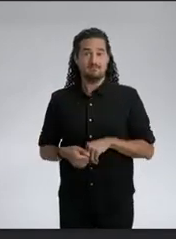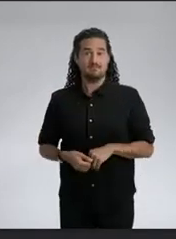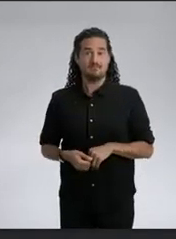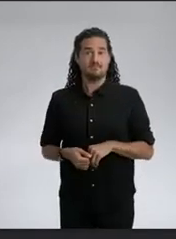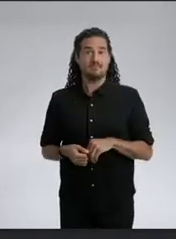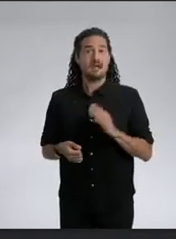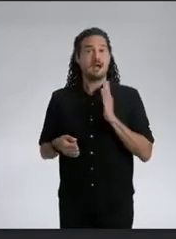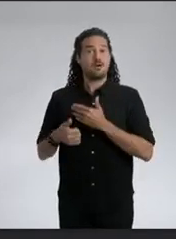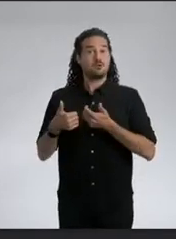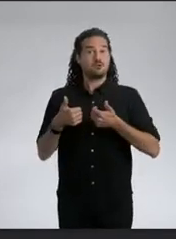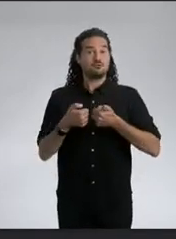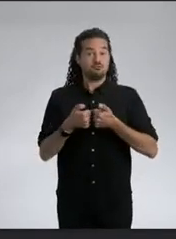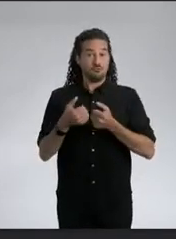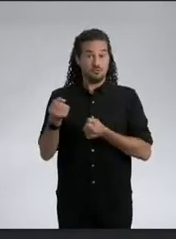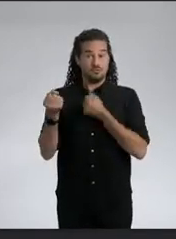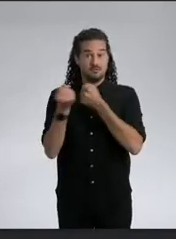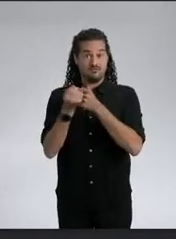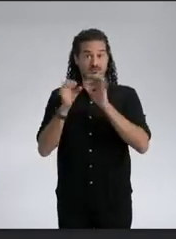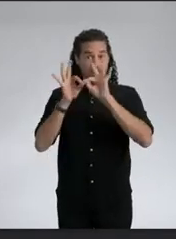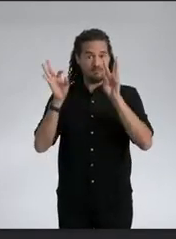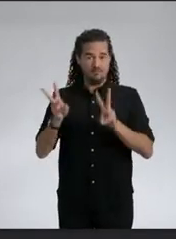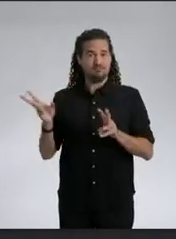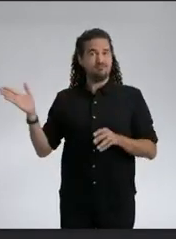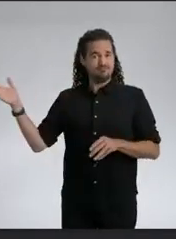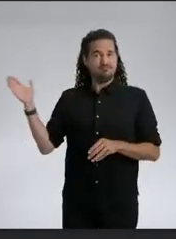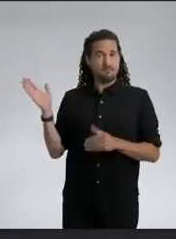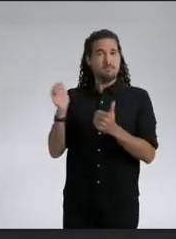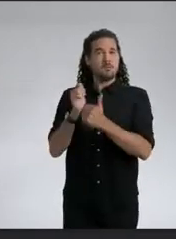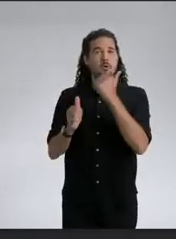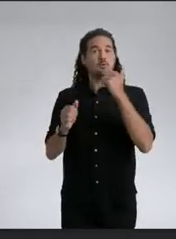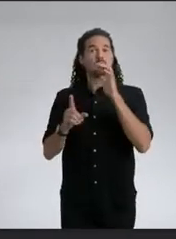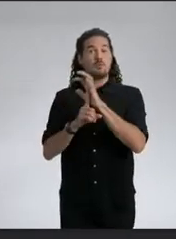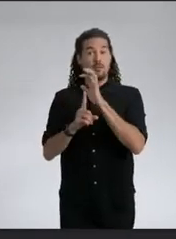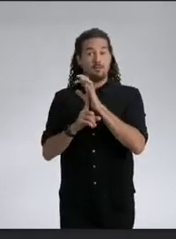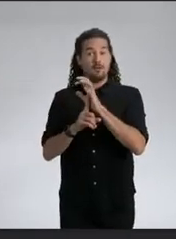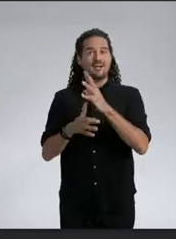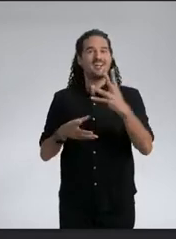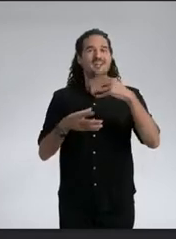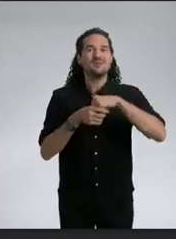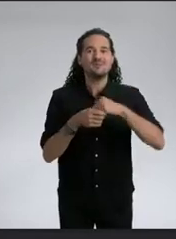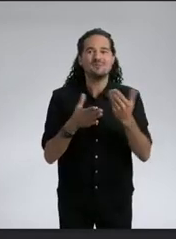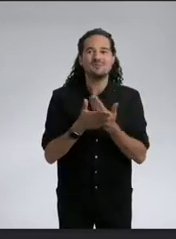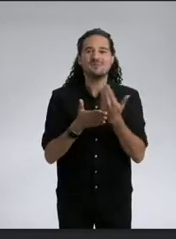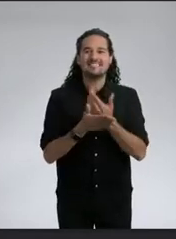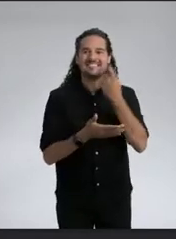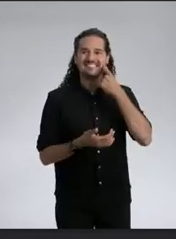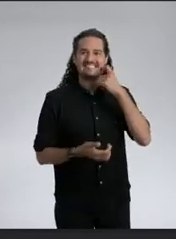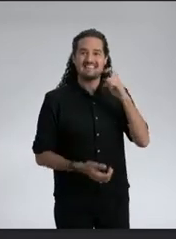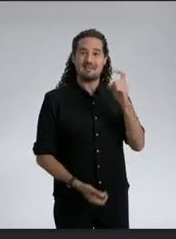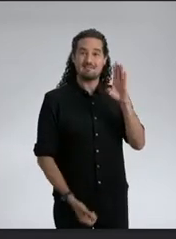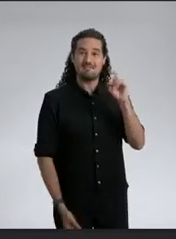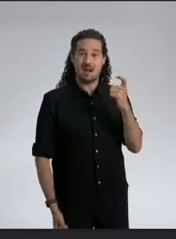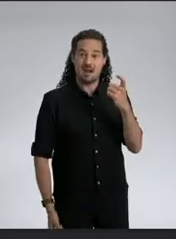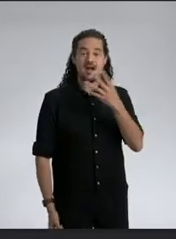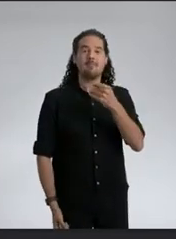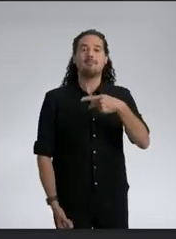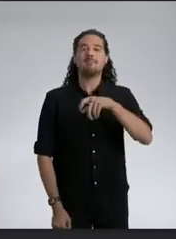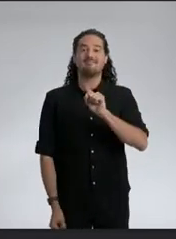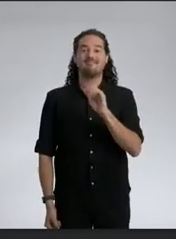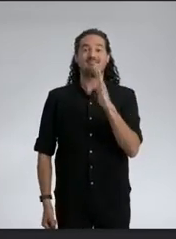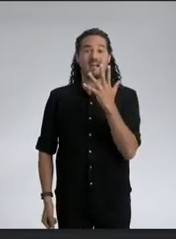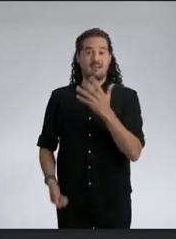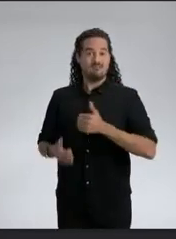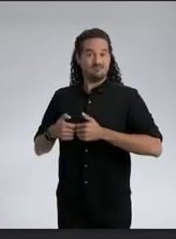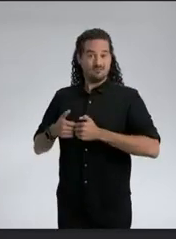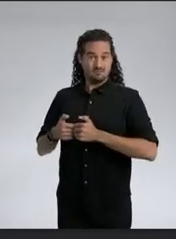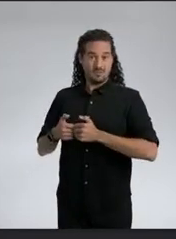controller framework now supports the most popular controllers, including support for the latest Xbox Series X wireless controller and the PlayStation 5